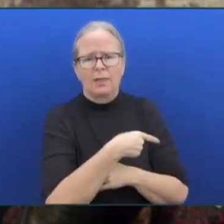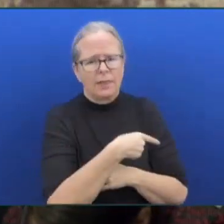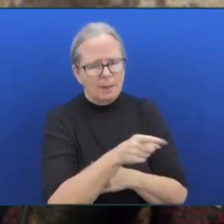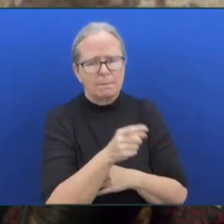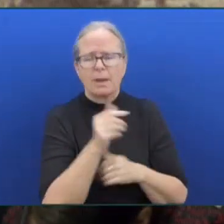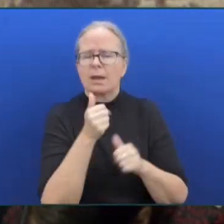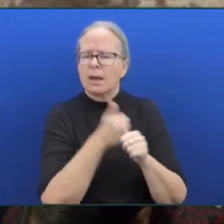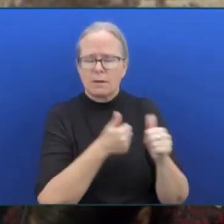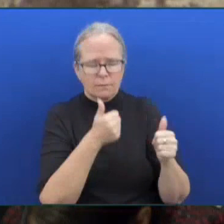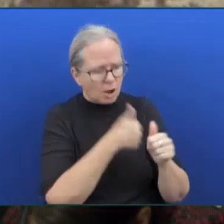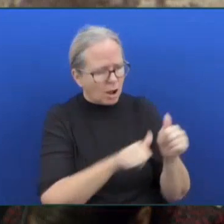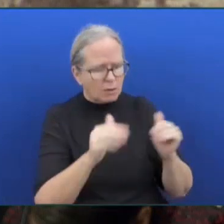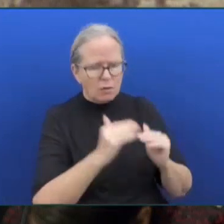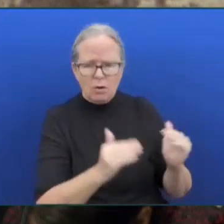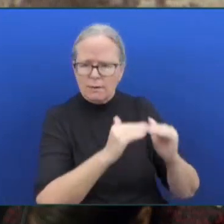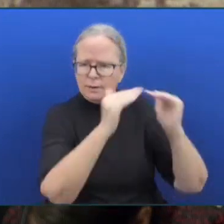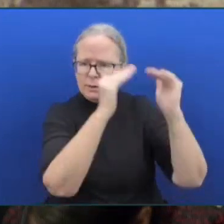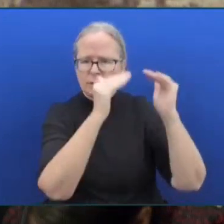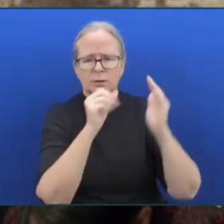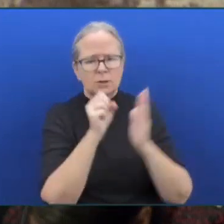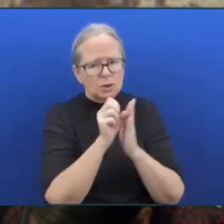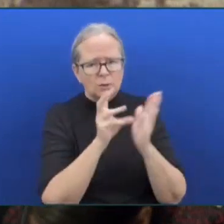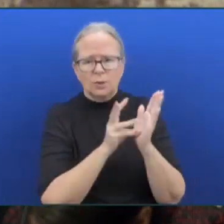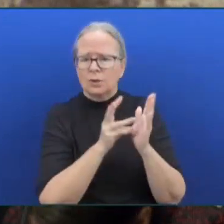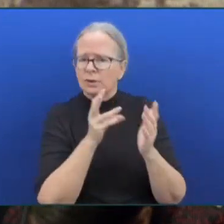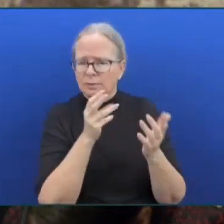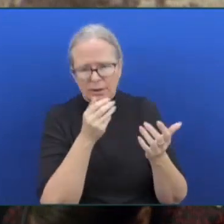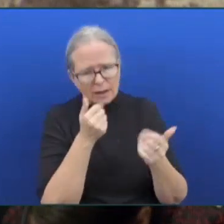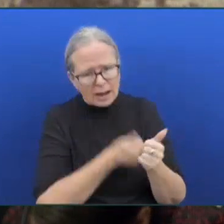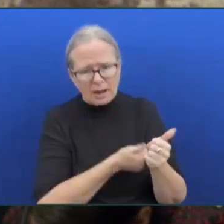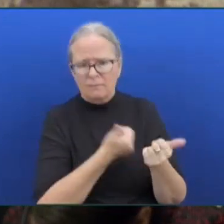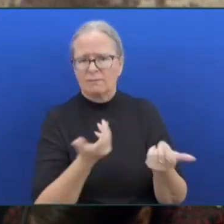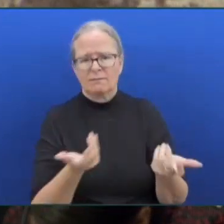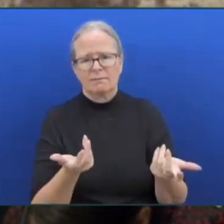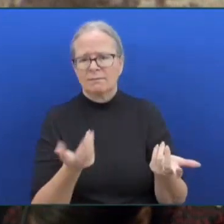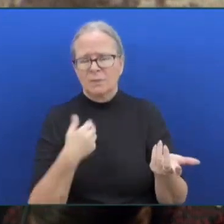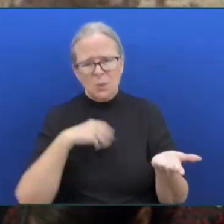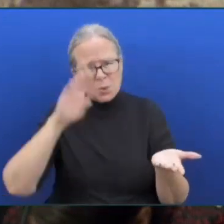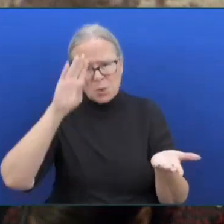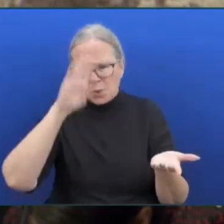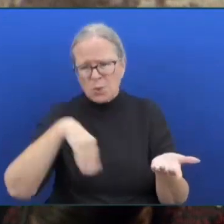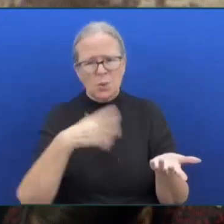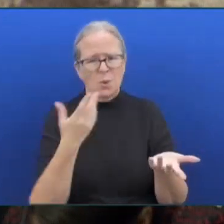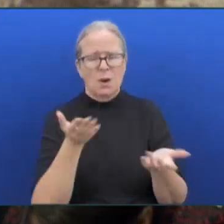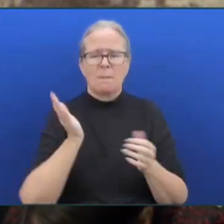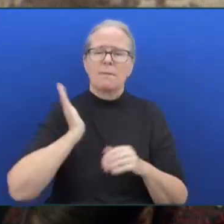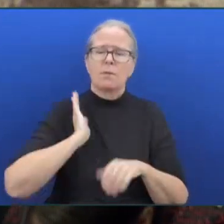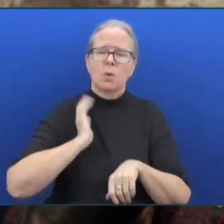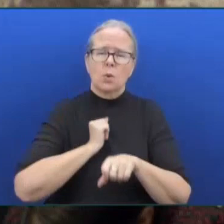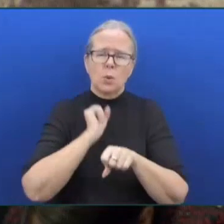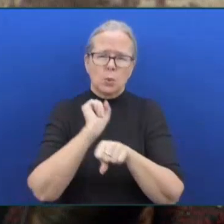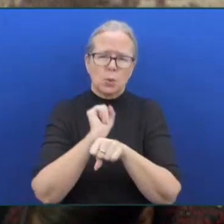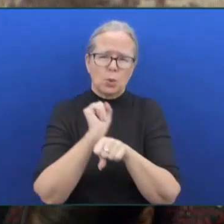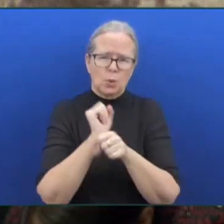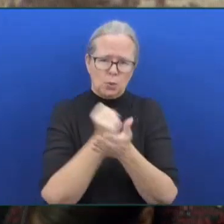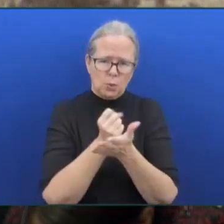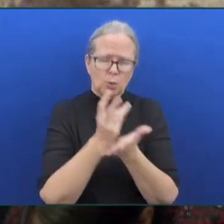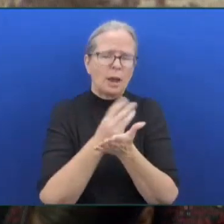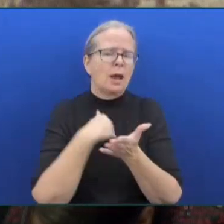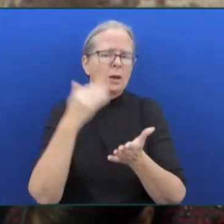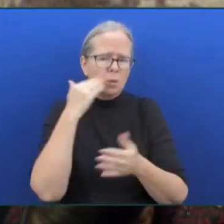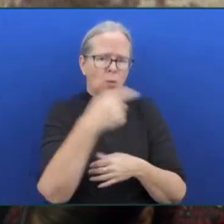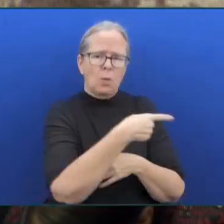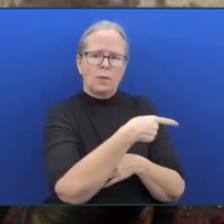work is. I know how we should be serving and taking care of the safety and well-being of the children and youth who are in our care.